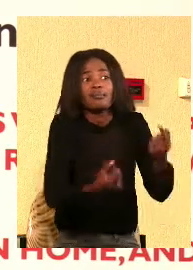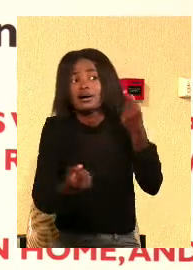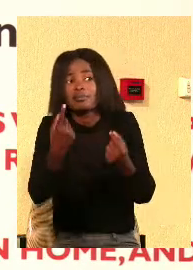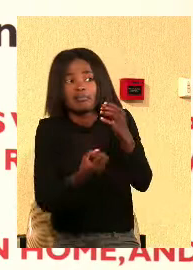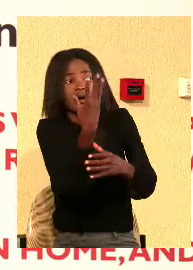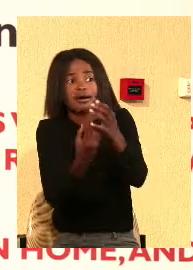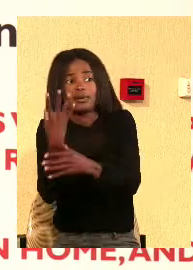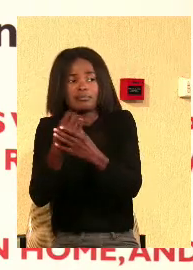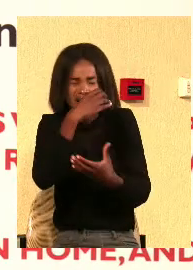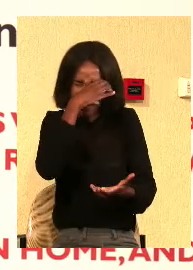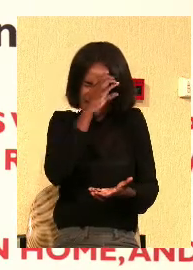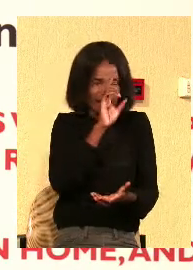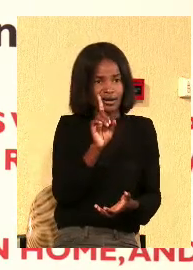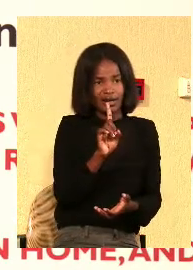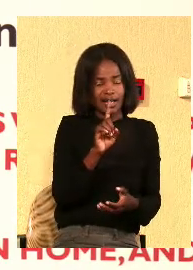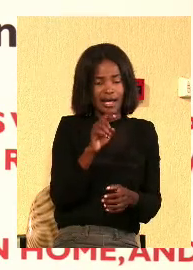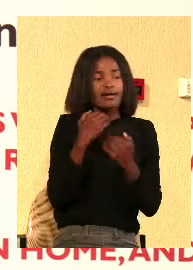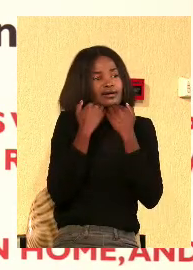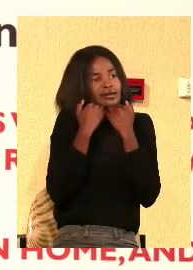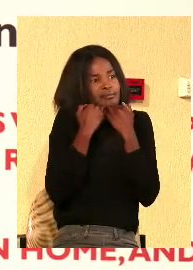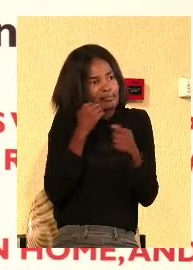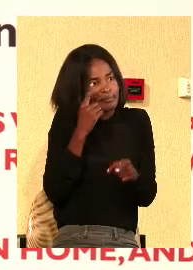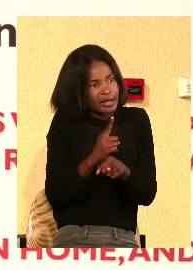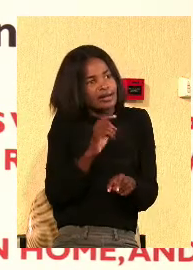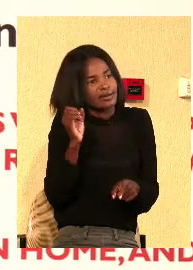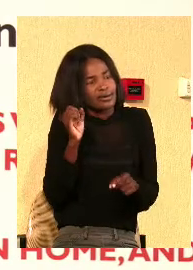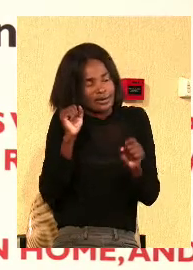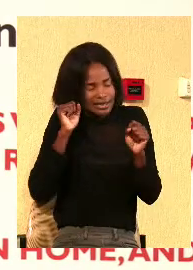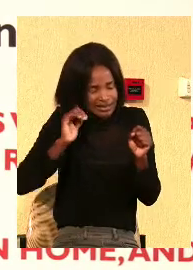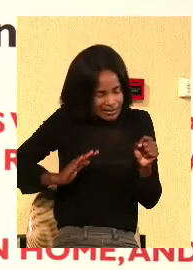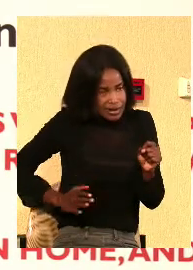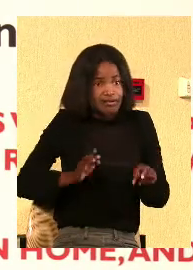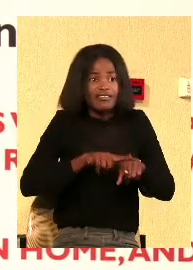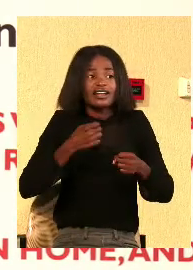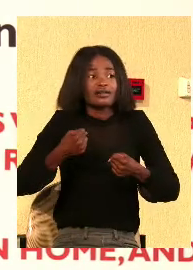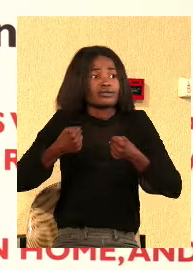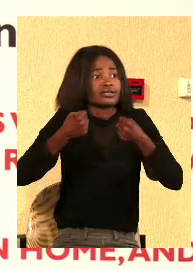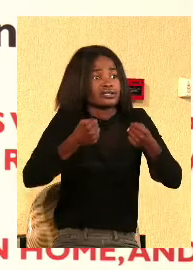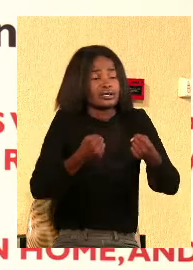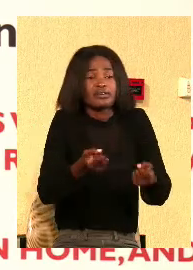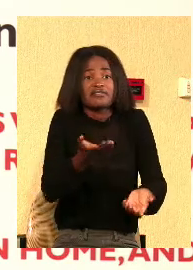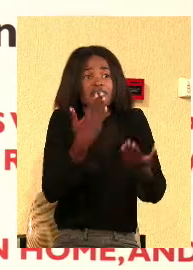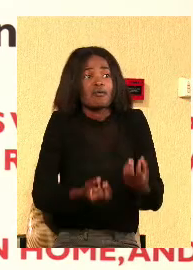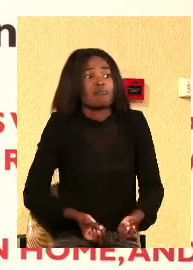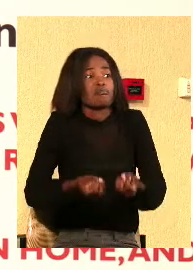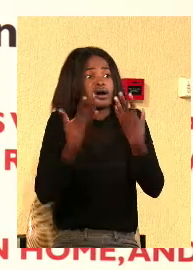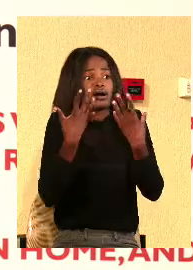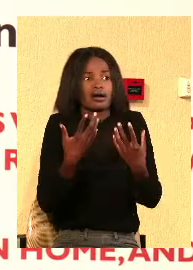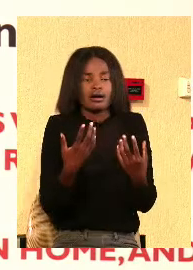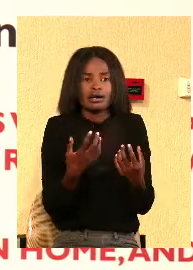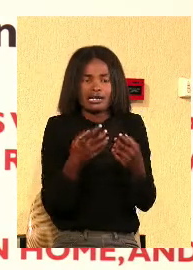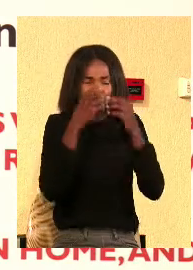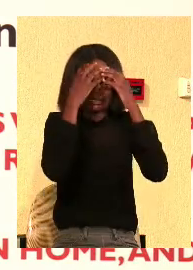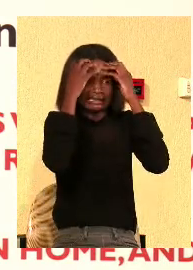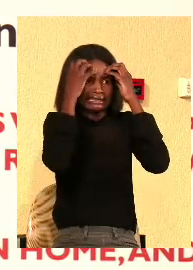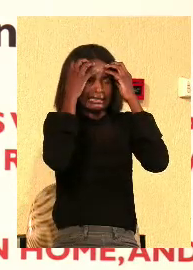terrible if we have to struggle and the car tire based on the way taking a machine to Ashakati. So that we